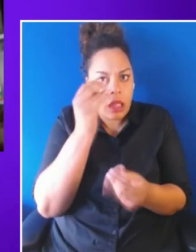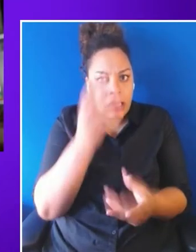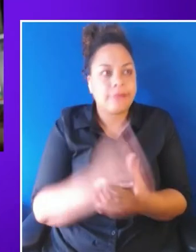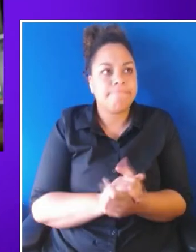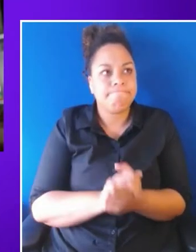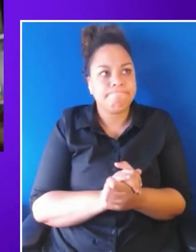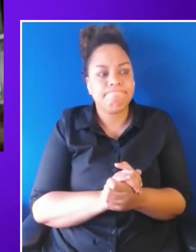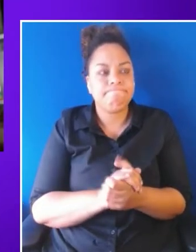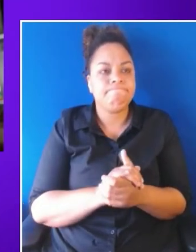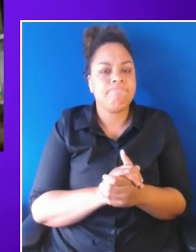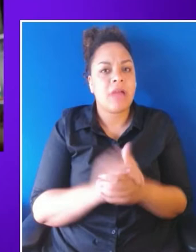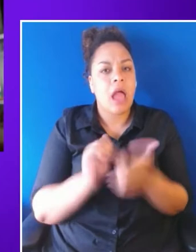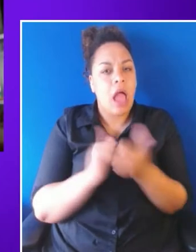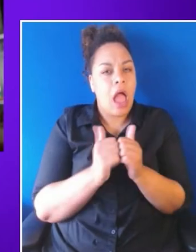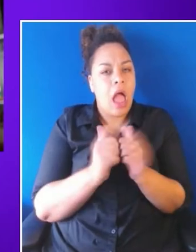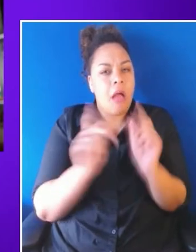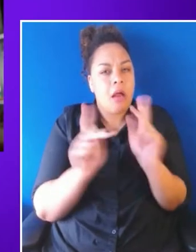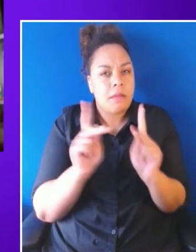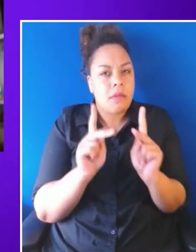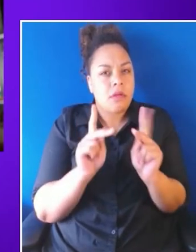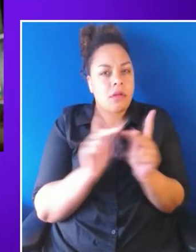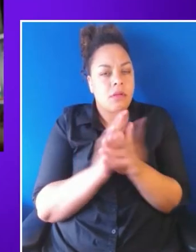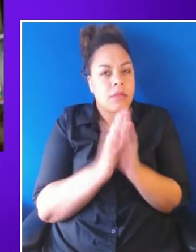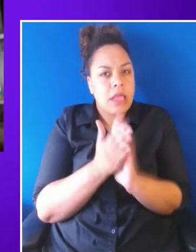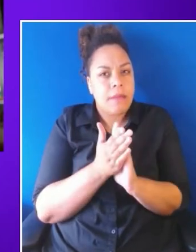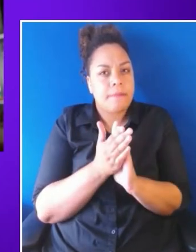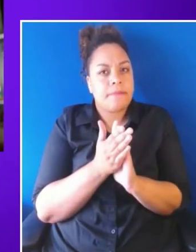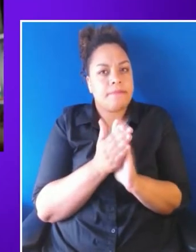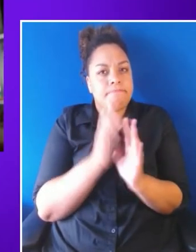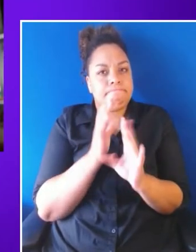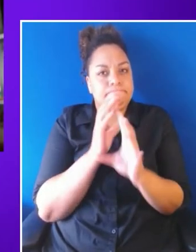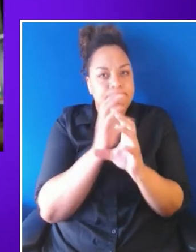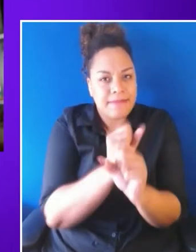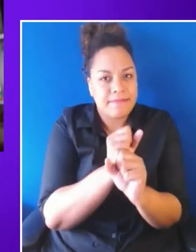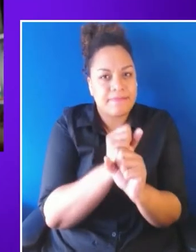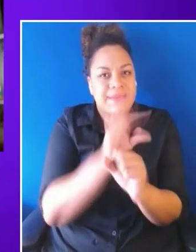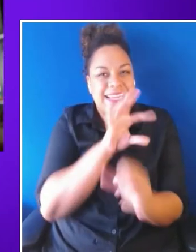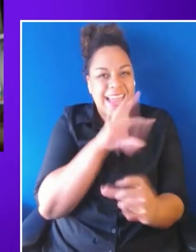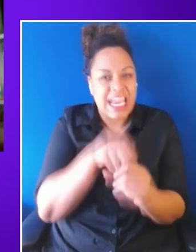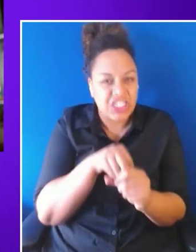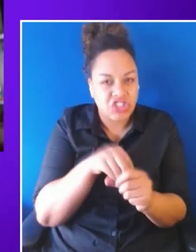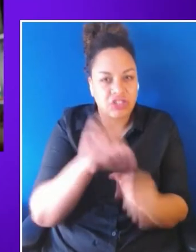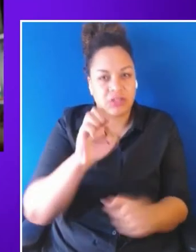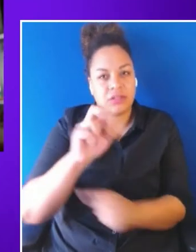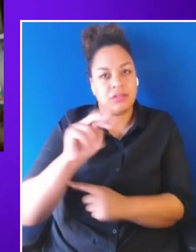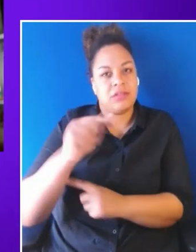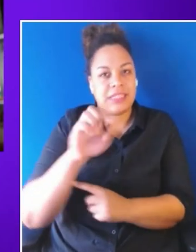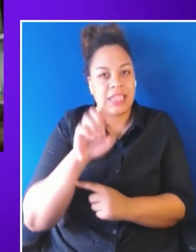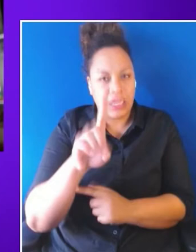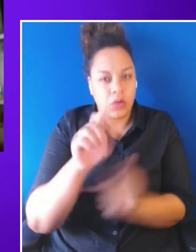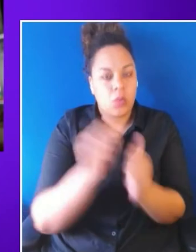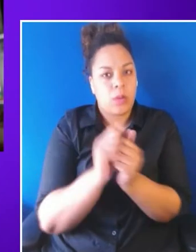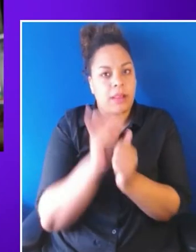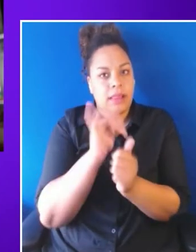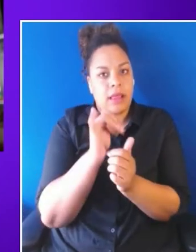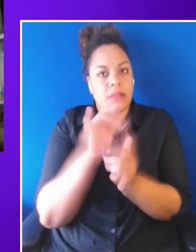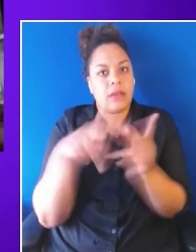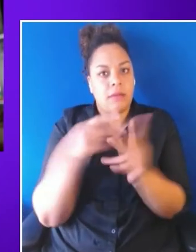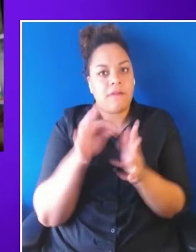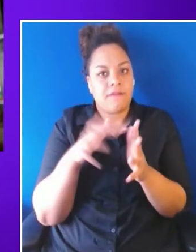be engaged with immersive experiences, because you see that